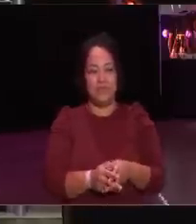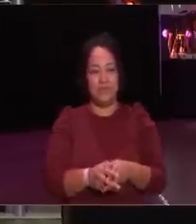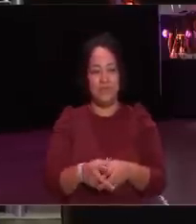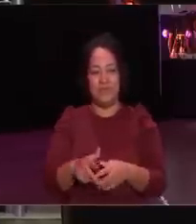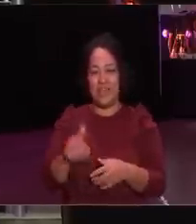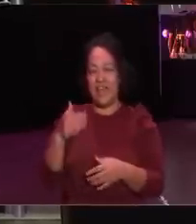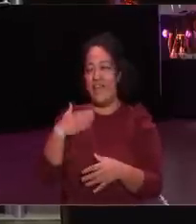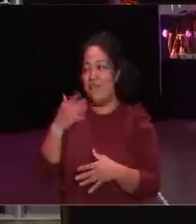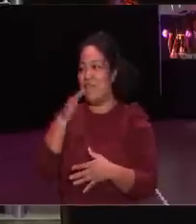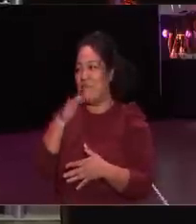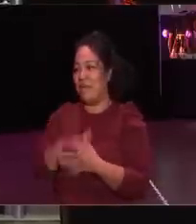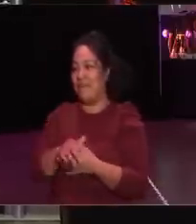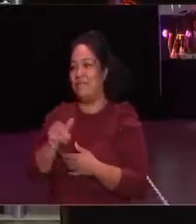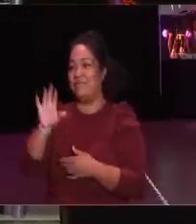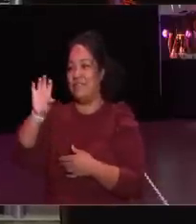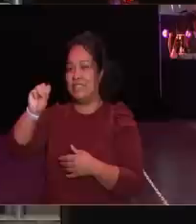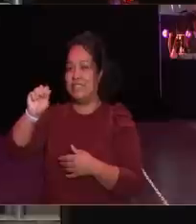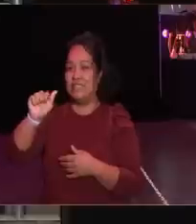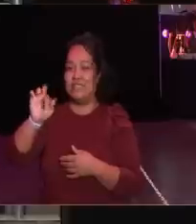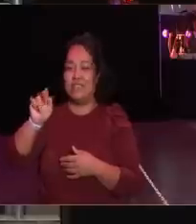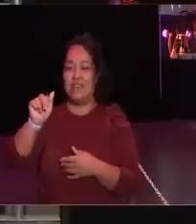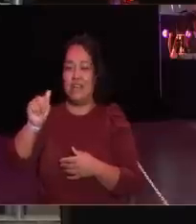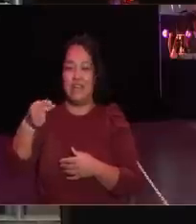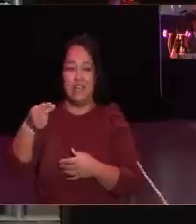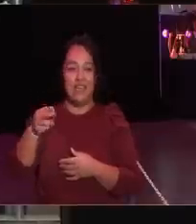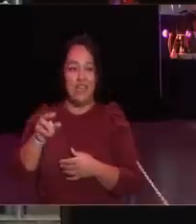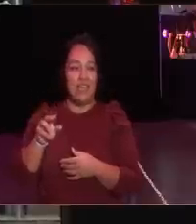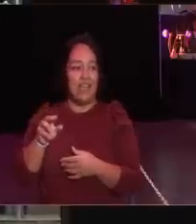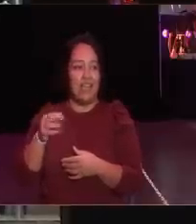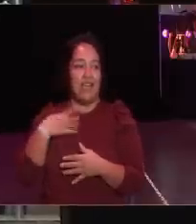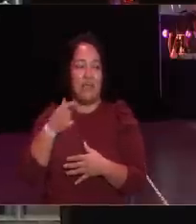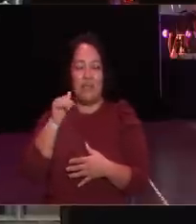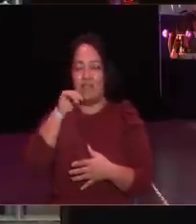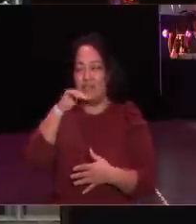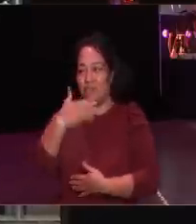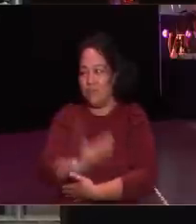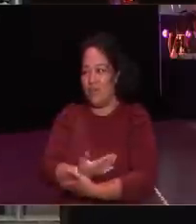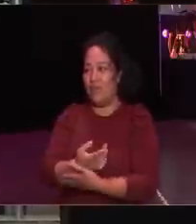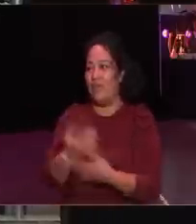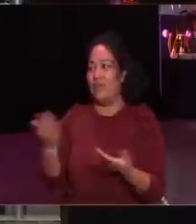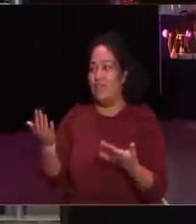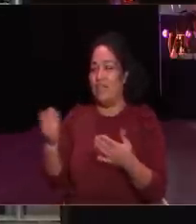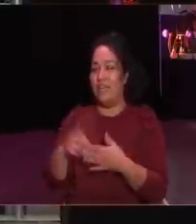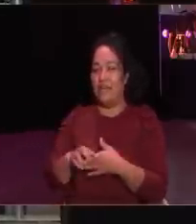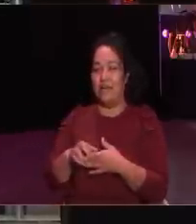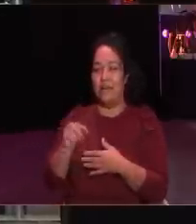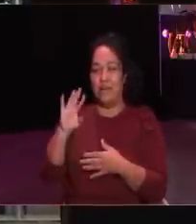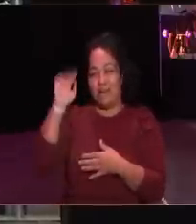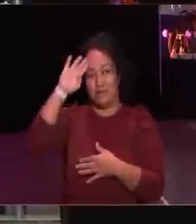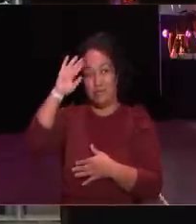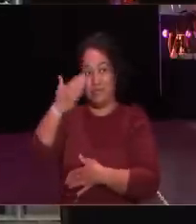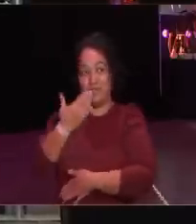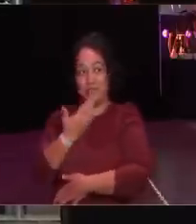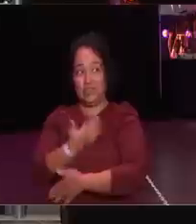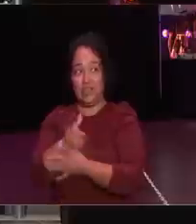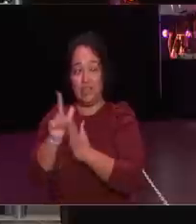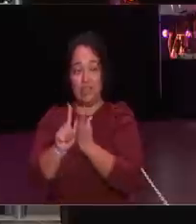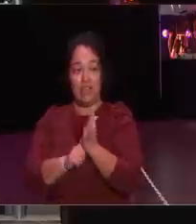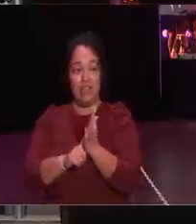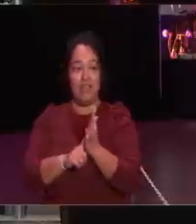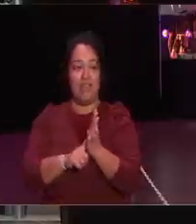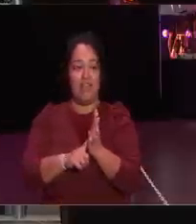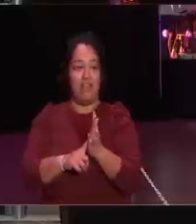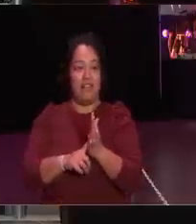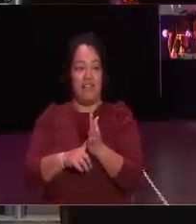And my wife Sarah. Mi esposa Sara. Mis hijas que están aquí. My daughters that are here. Mi yerno. My son-in-law. Y mis